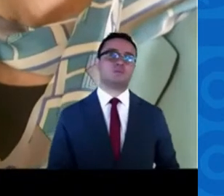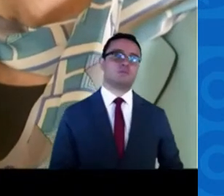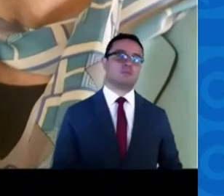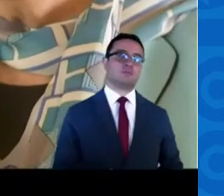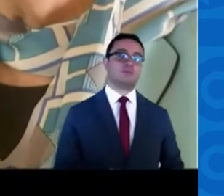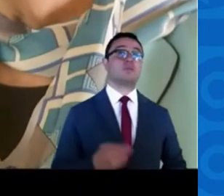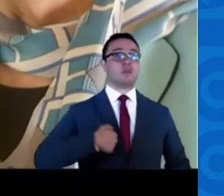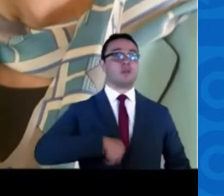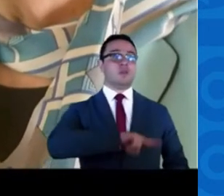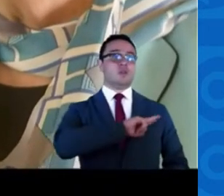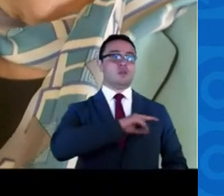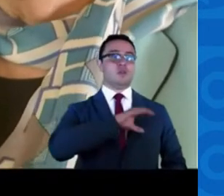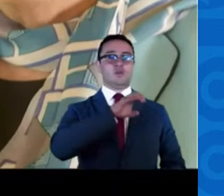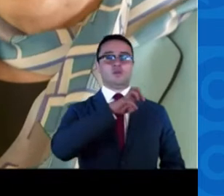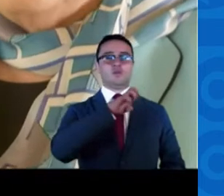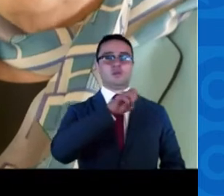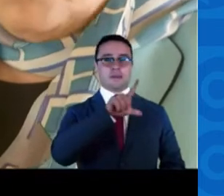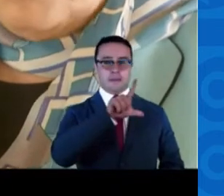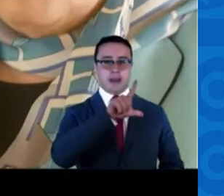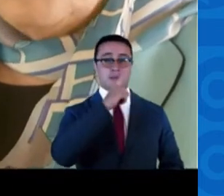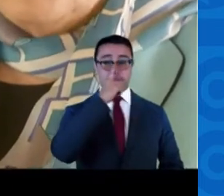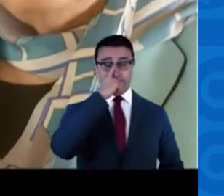insecurity.